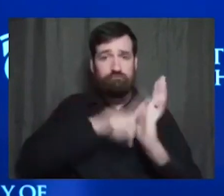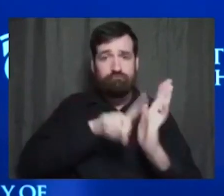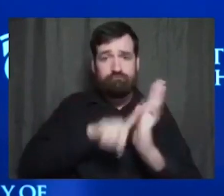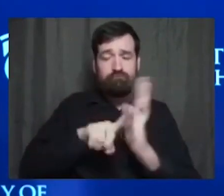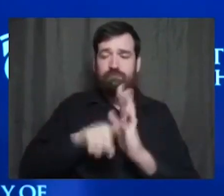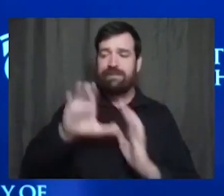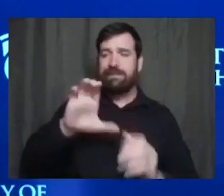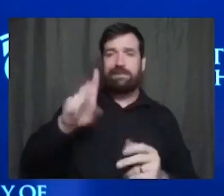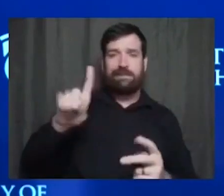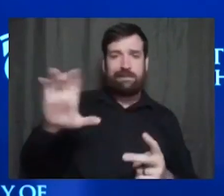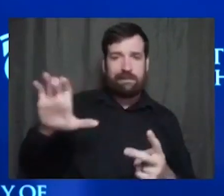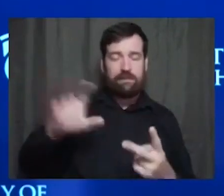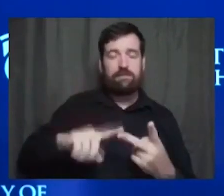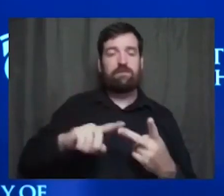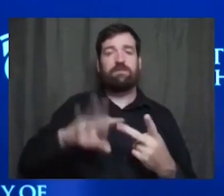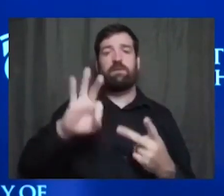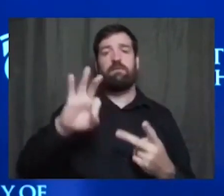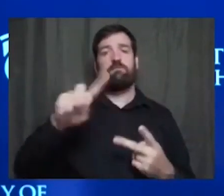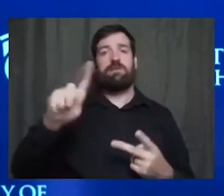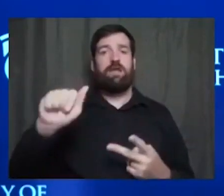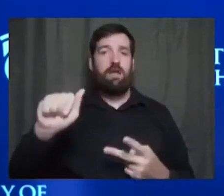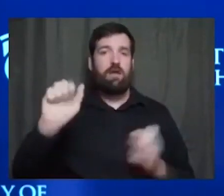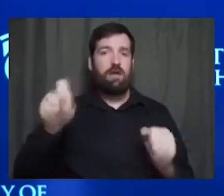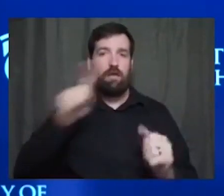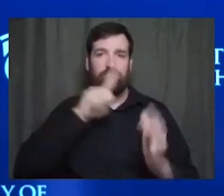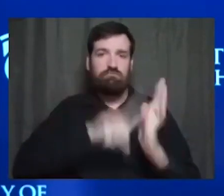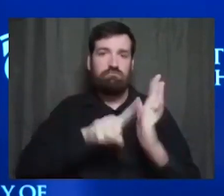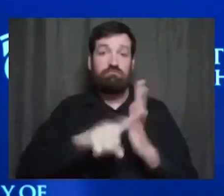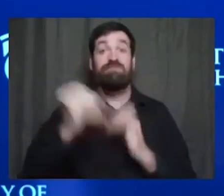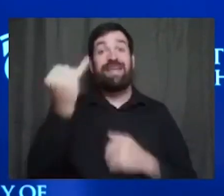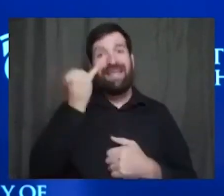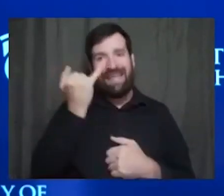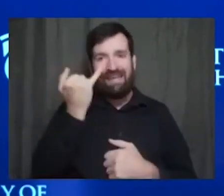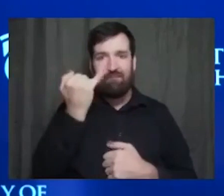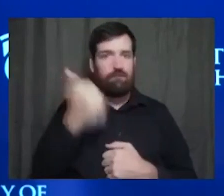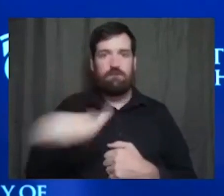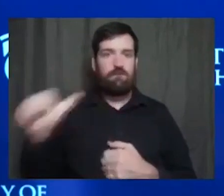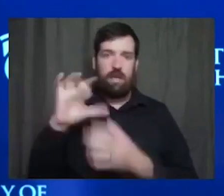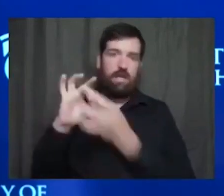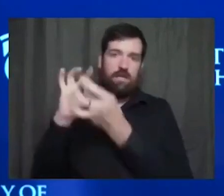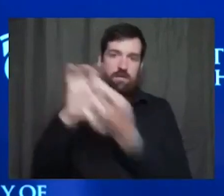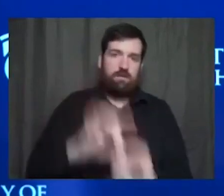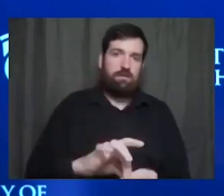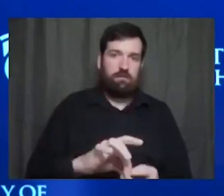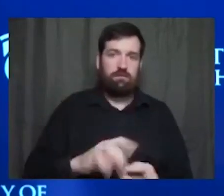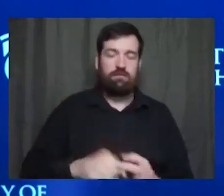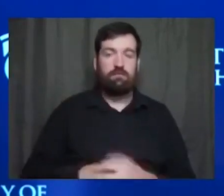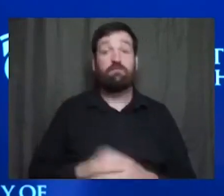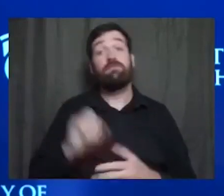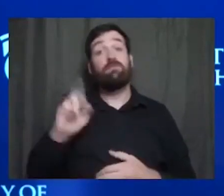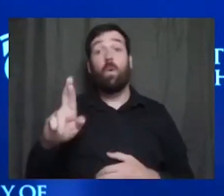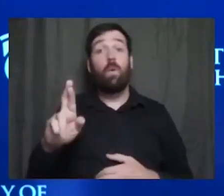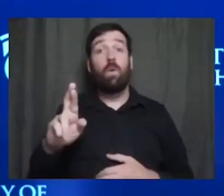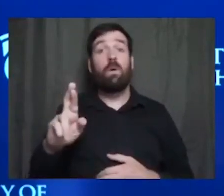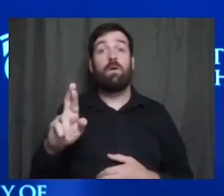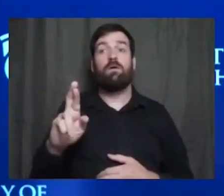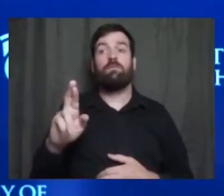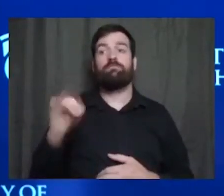FDA can investigate all those issues to look if there's any association or if there is an increased